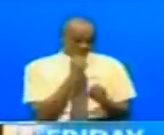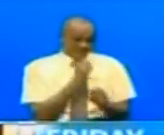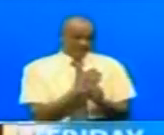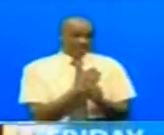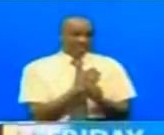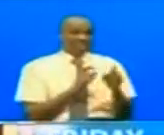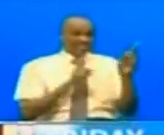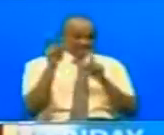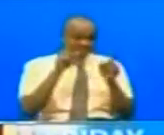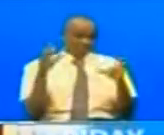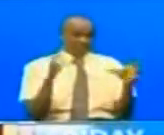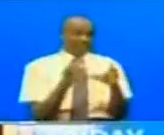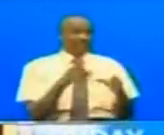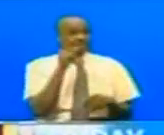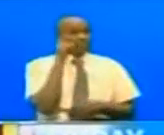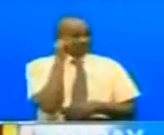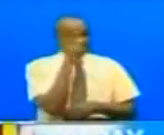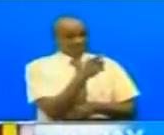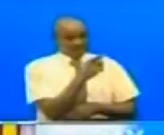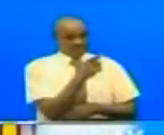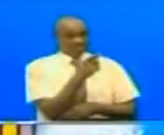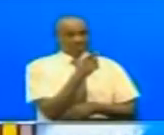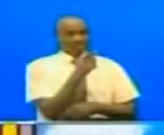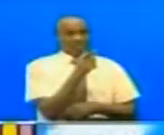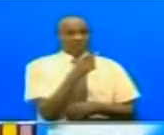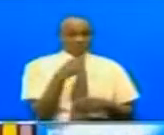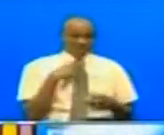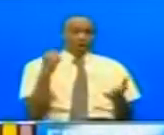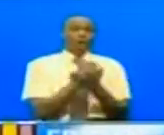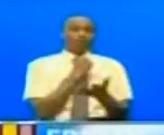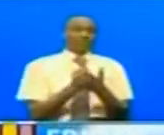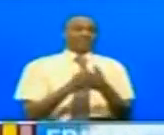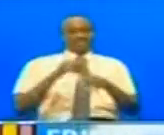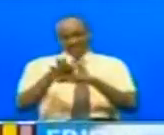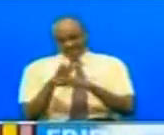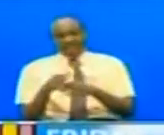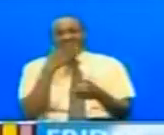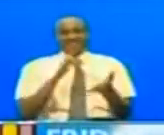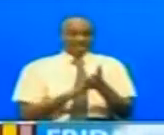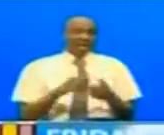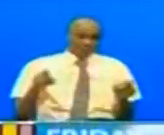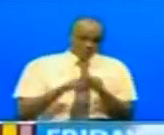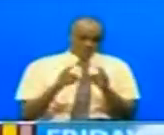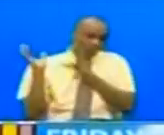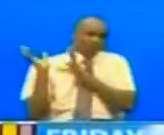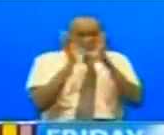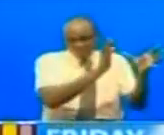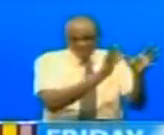in a transport company in Mombasa. Mm-hmm. By two brothers as an office messenger. Mm-hmm. I was also a loader.